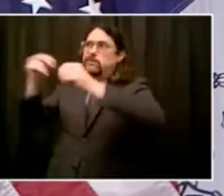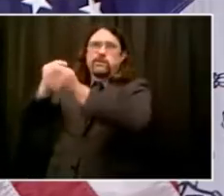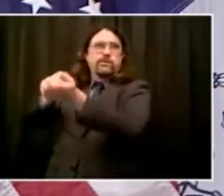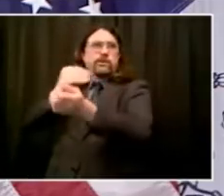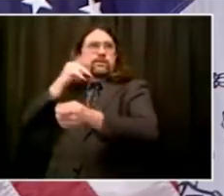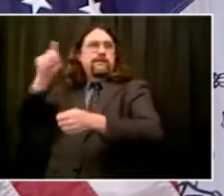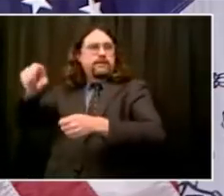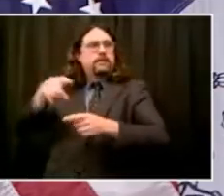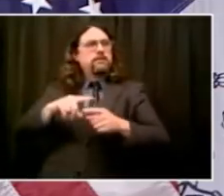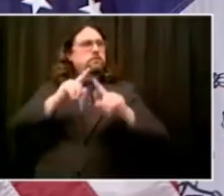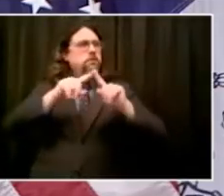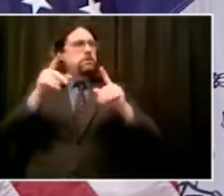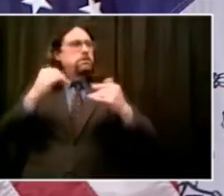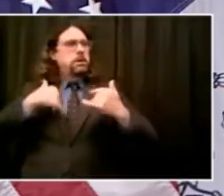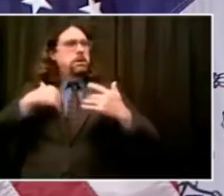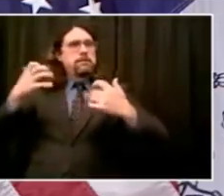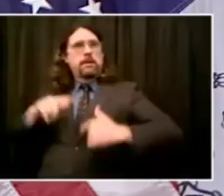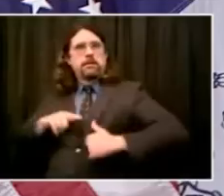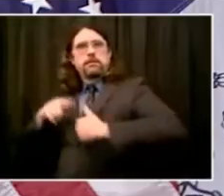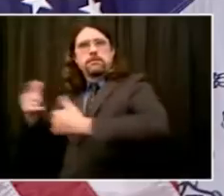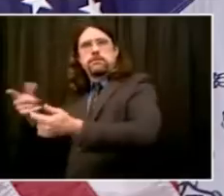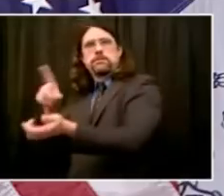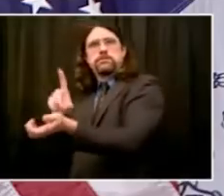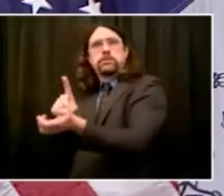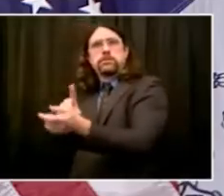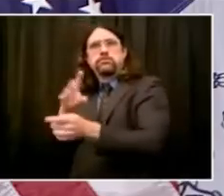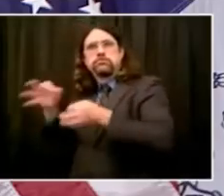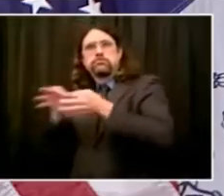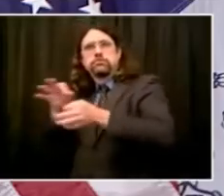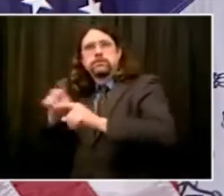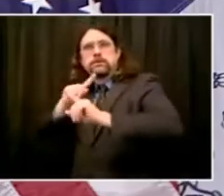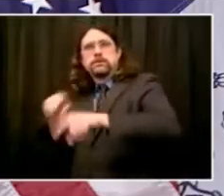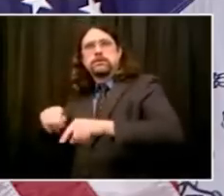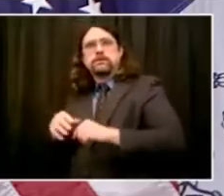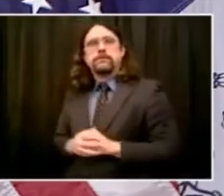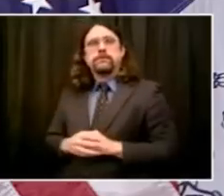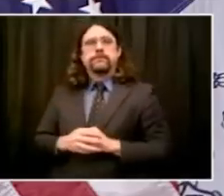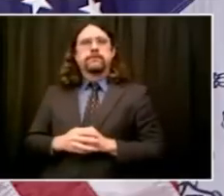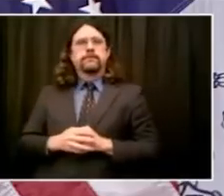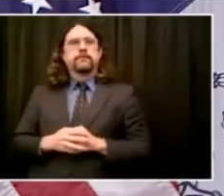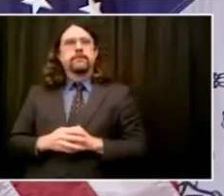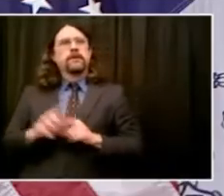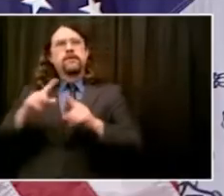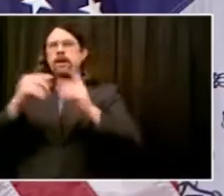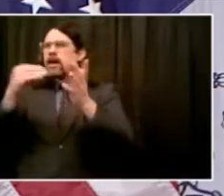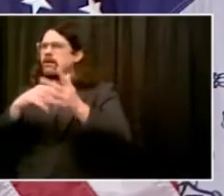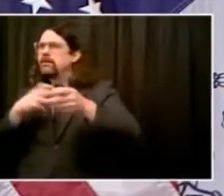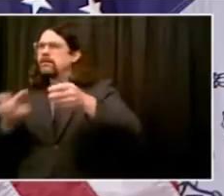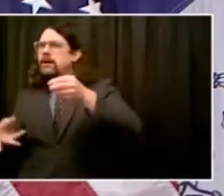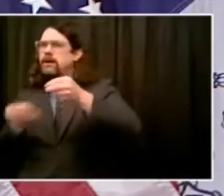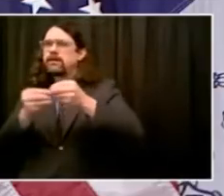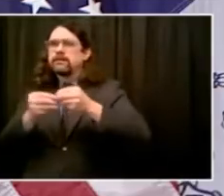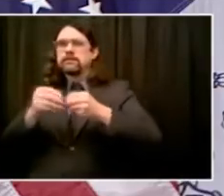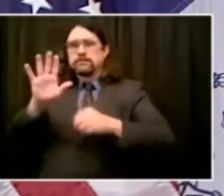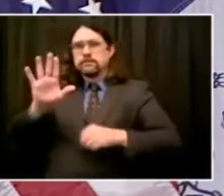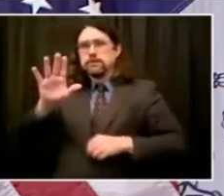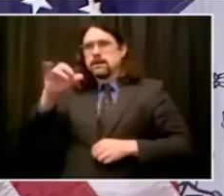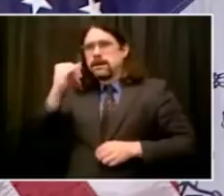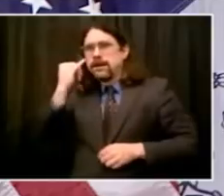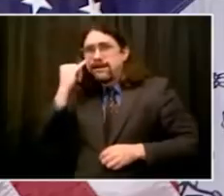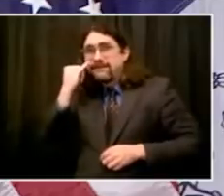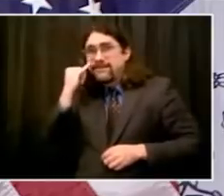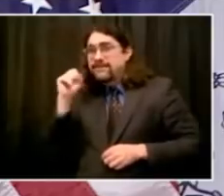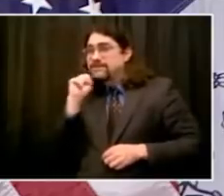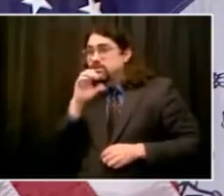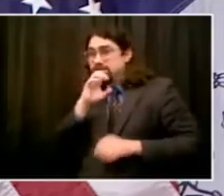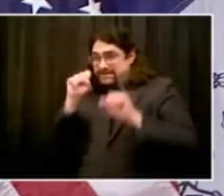much better alternative. Not for everyone, because some just need the support and couldn't, you know, make it work and couldn't be